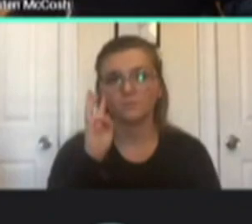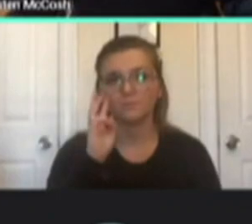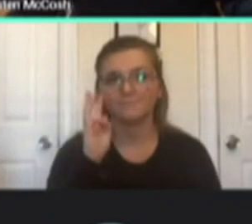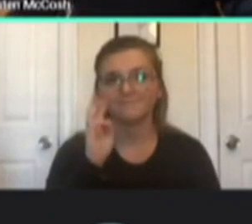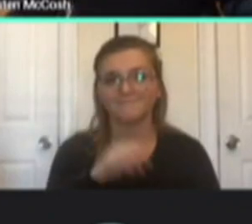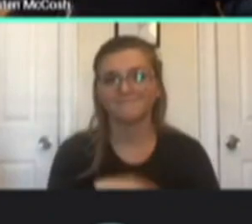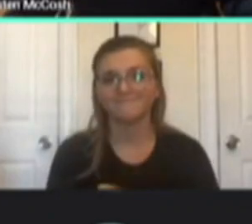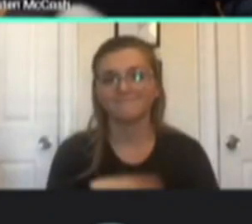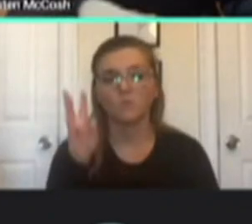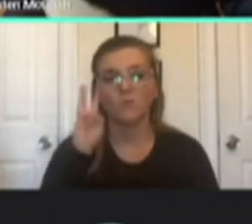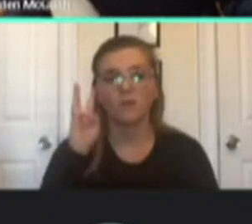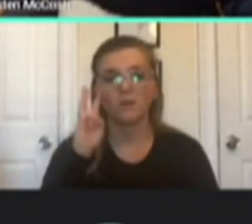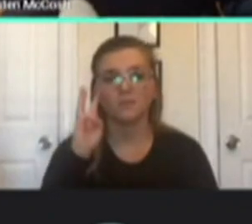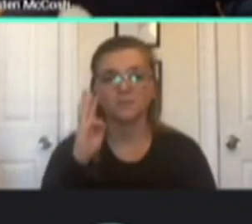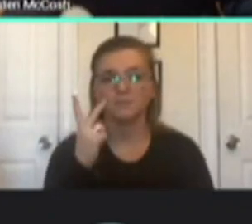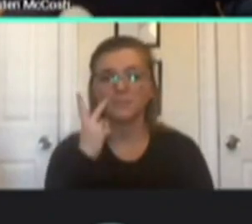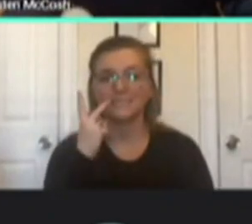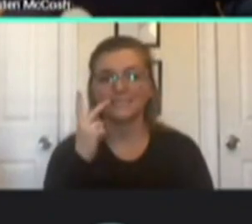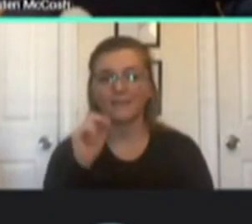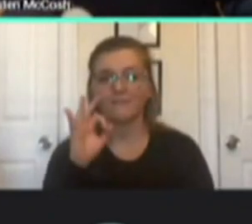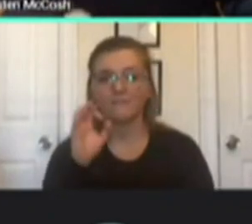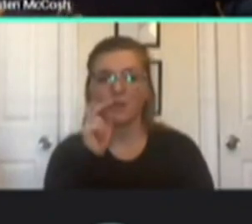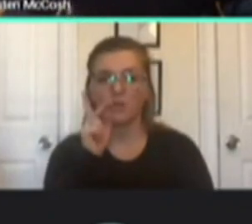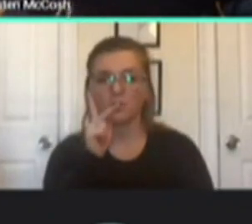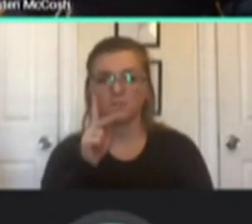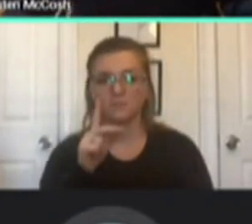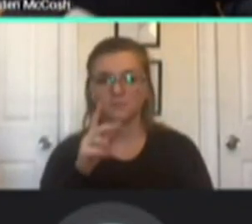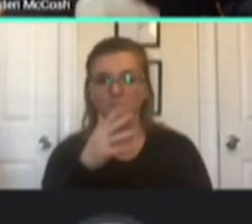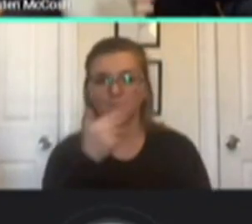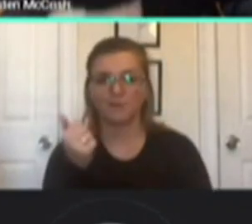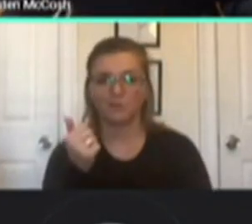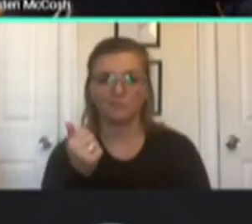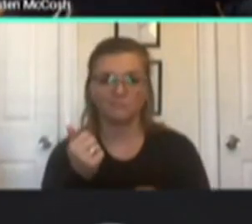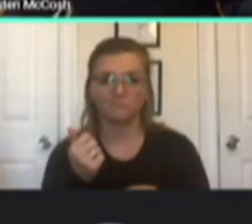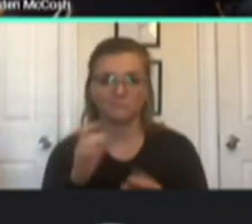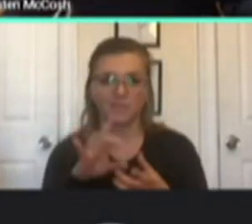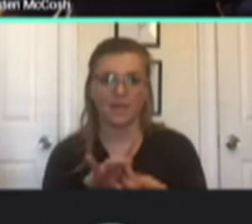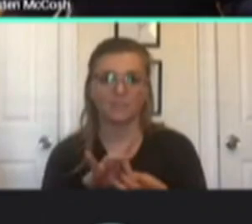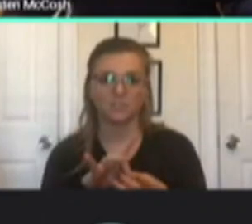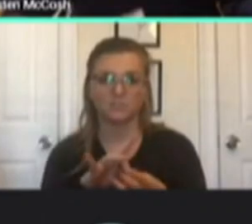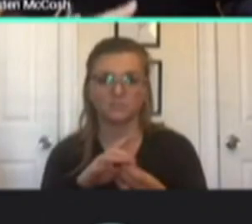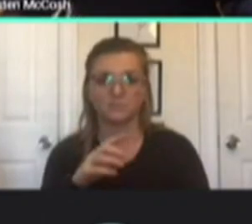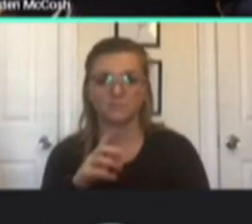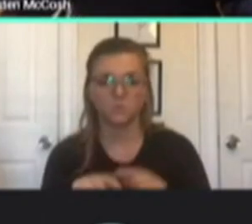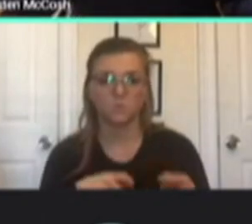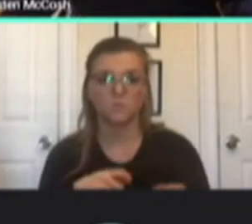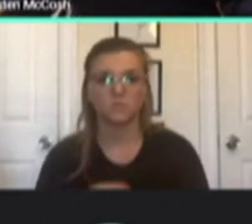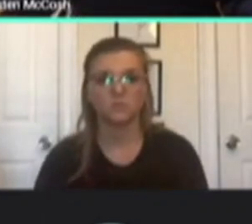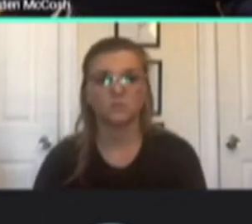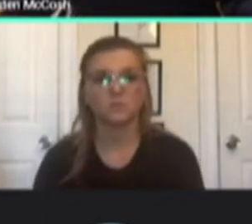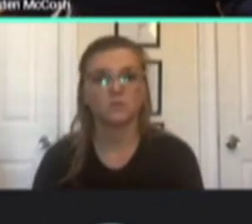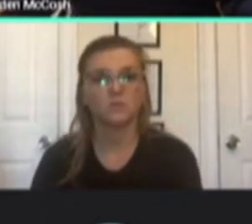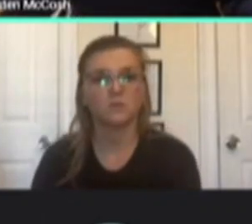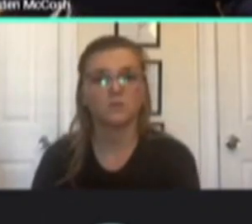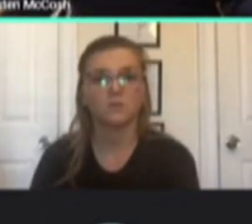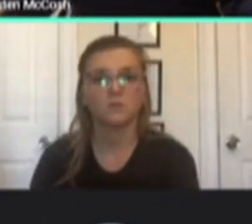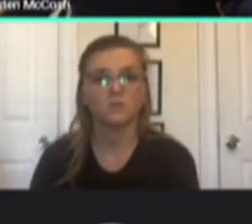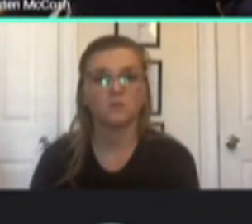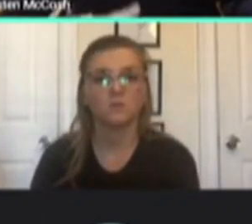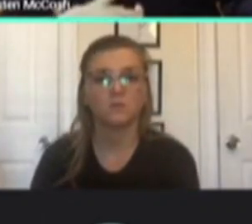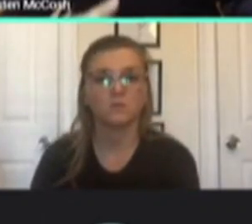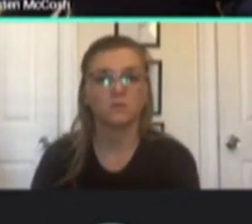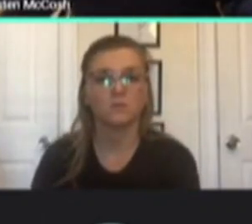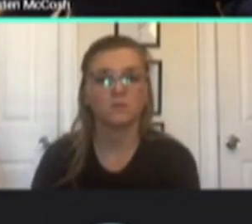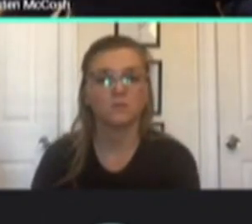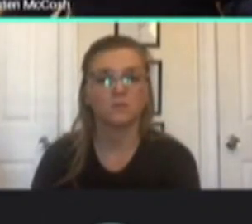make, is that that's why we have this board. We want your input, and you all have a different lens that you bring.